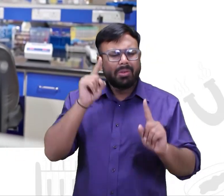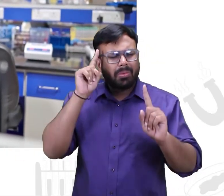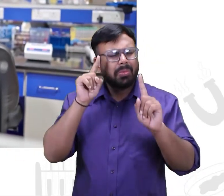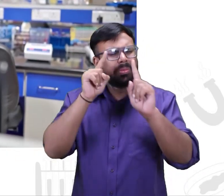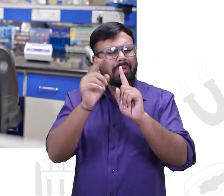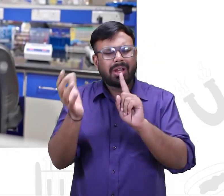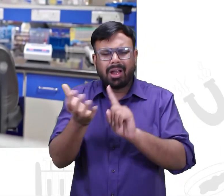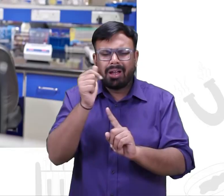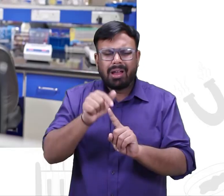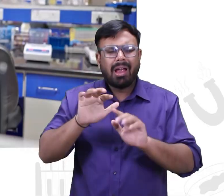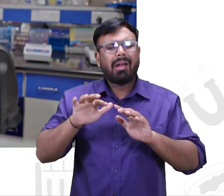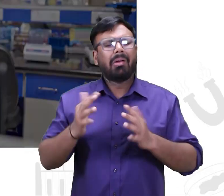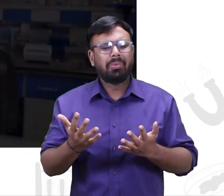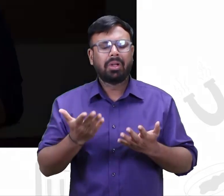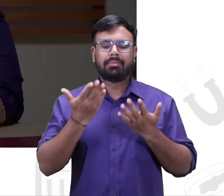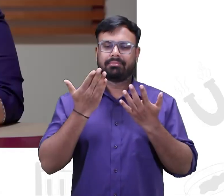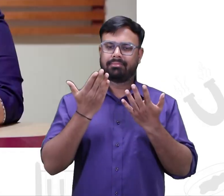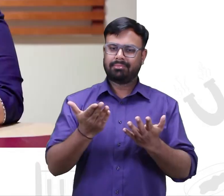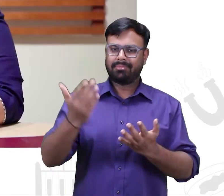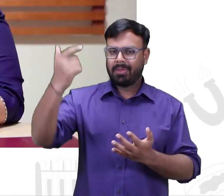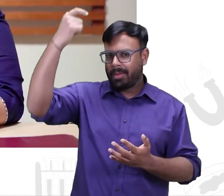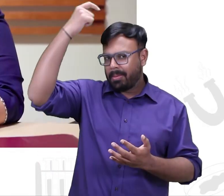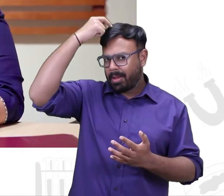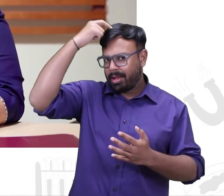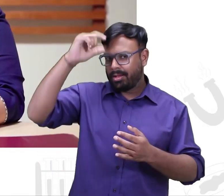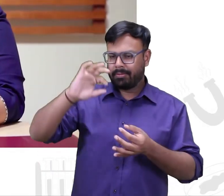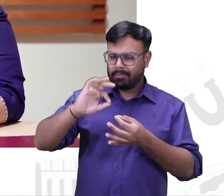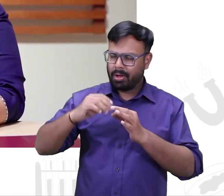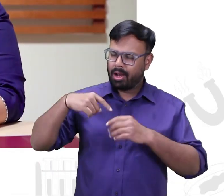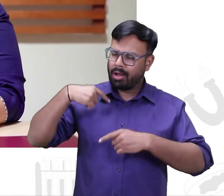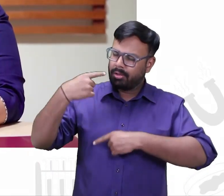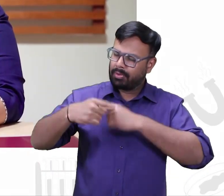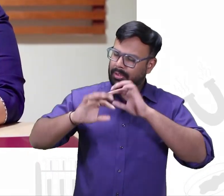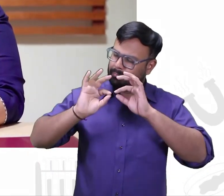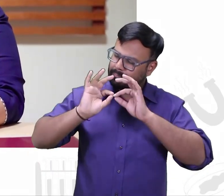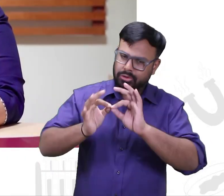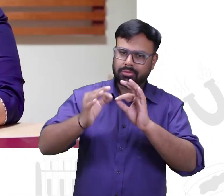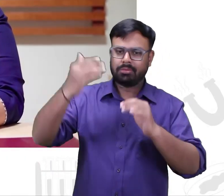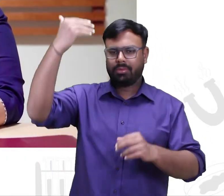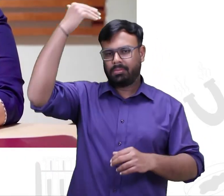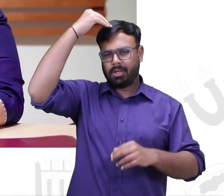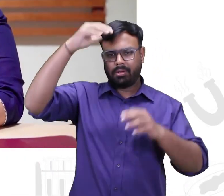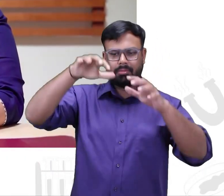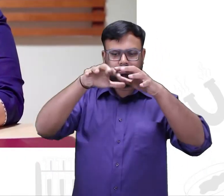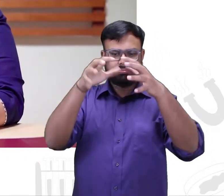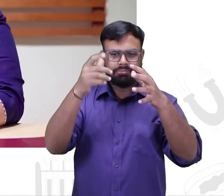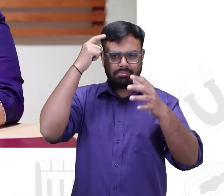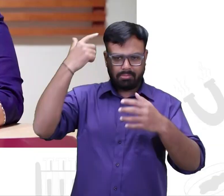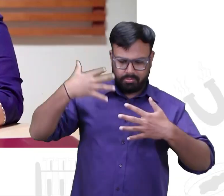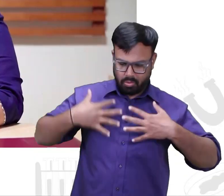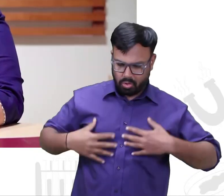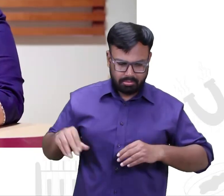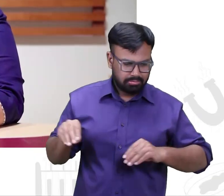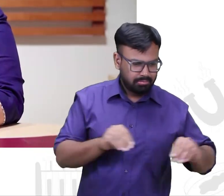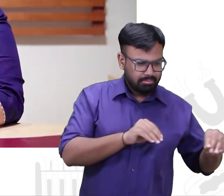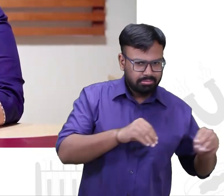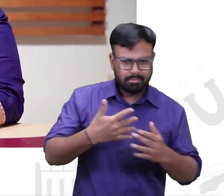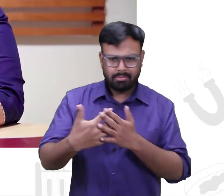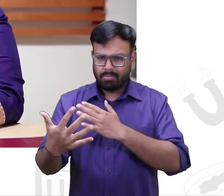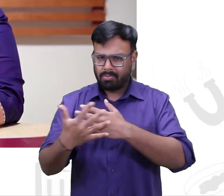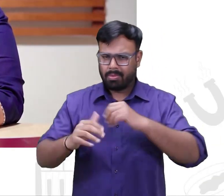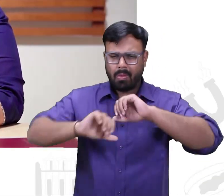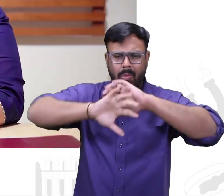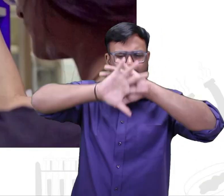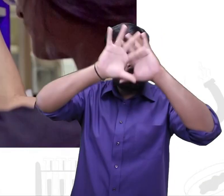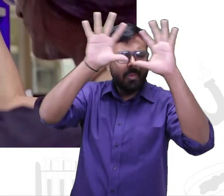achieved? The major cell type of the brain, neurons, they always stay put in the cortex. They're always fixed here. They send their